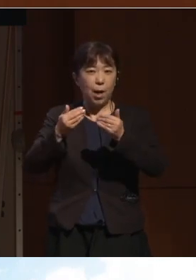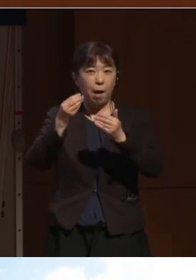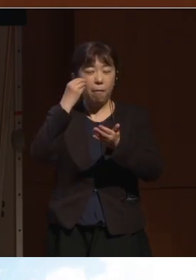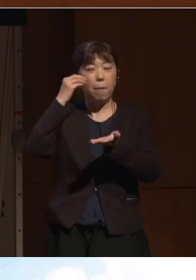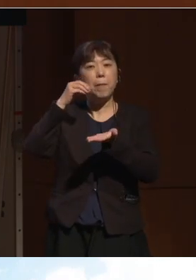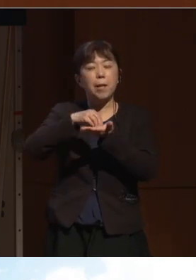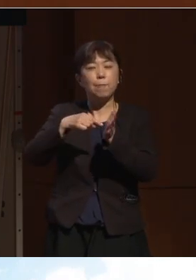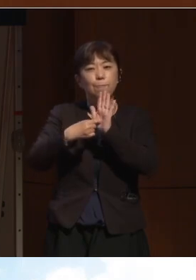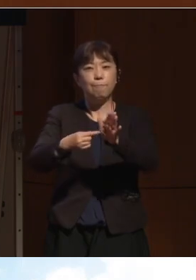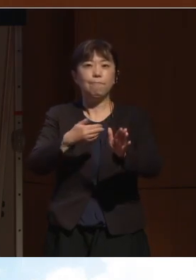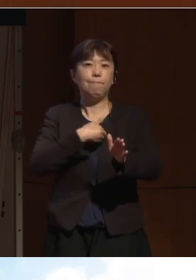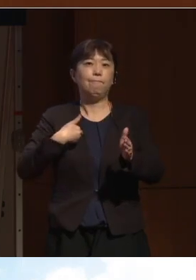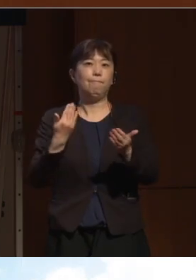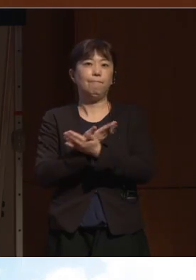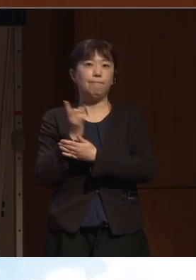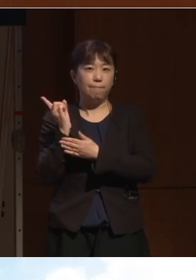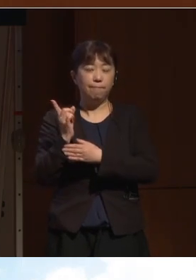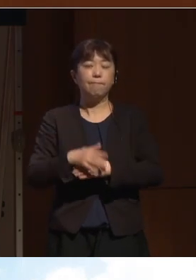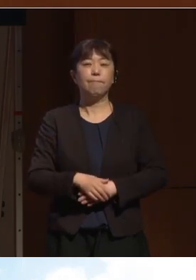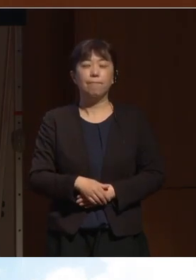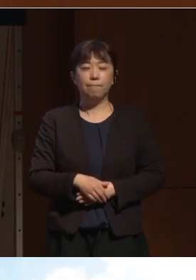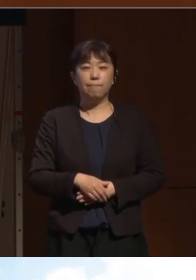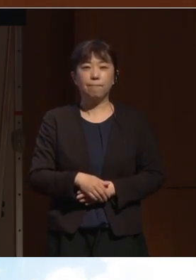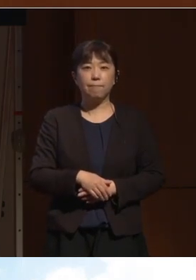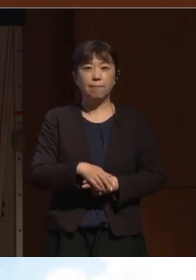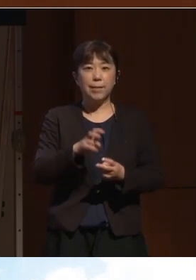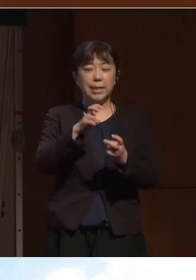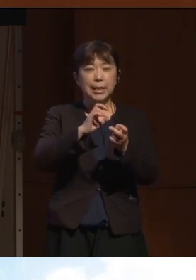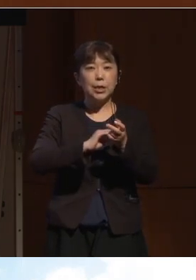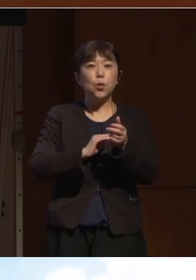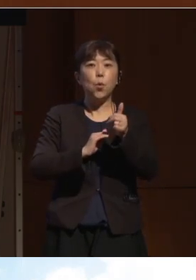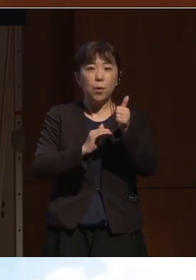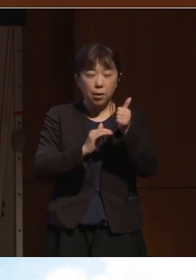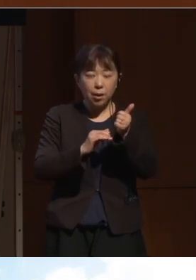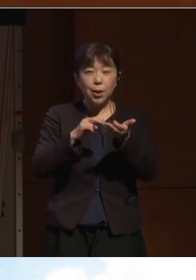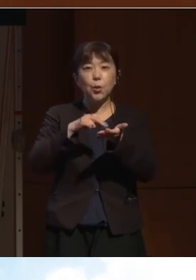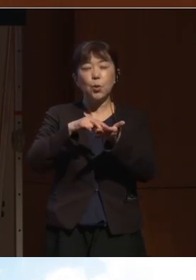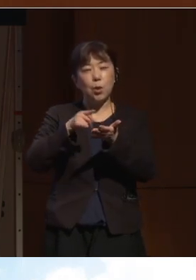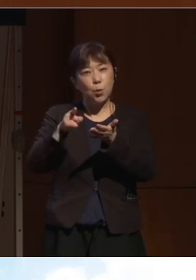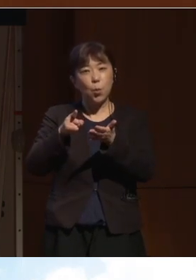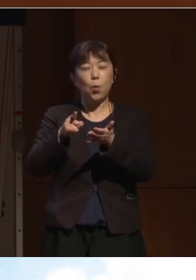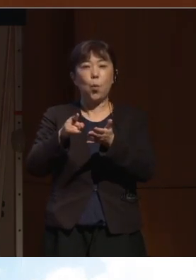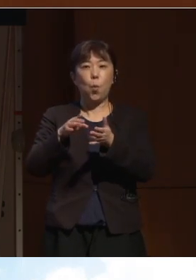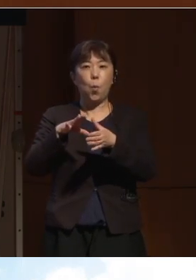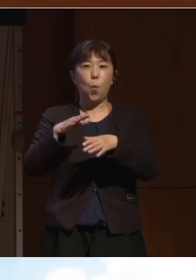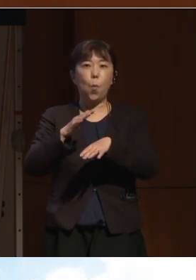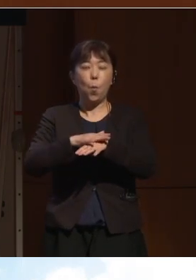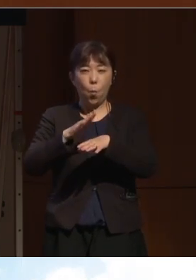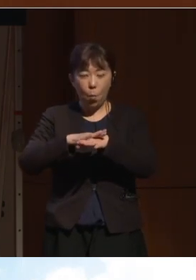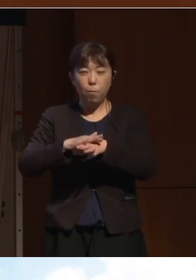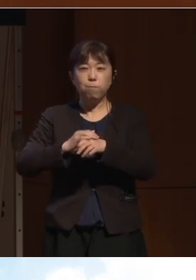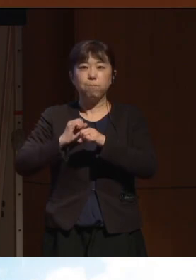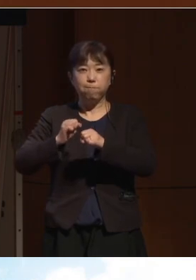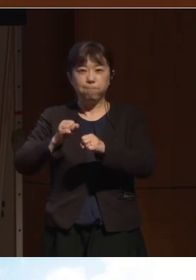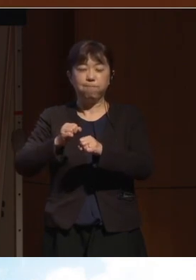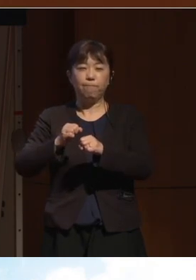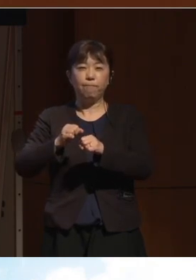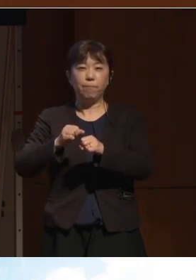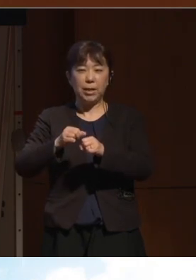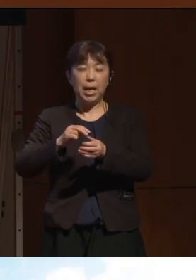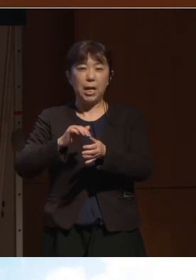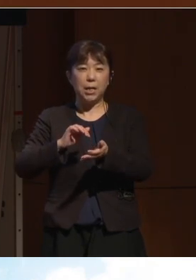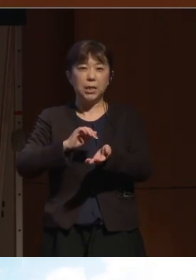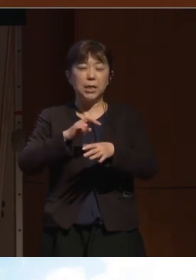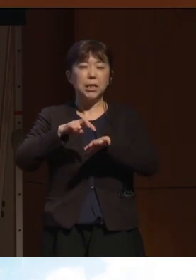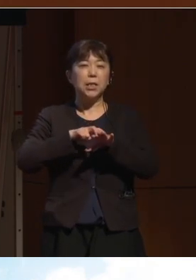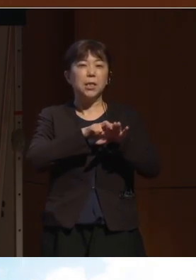us who are clinicians will know, they want to understand the logic, risks and benefits of a course and treatment, the same applies to what was being asked